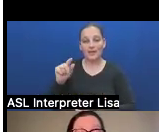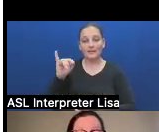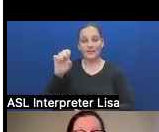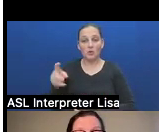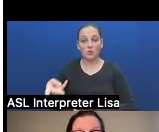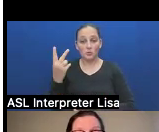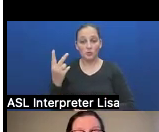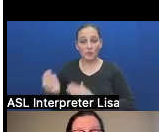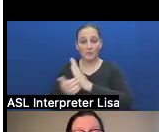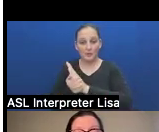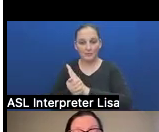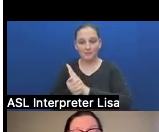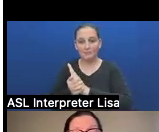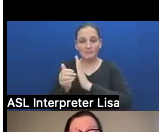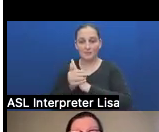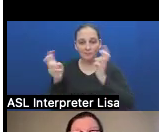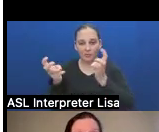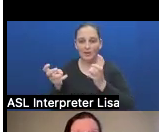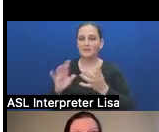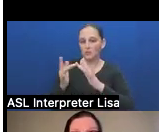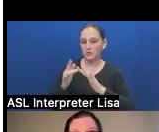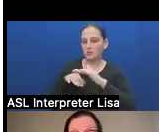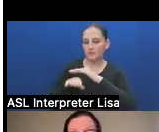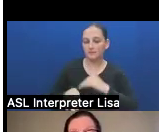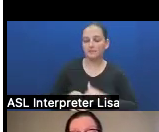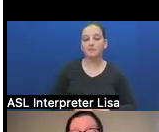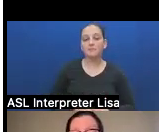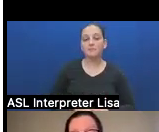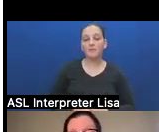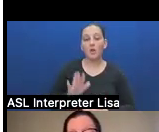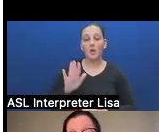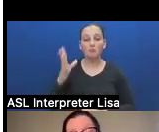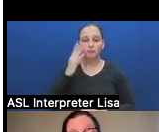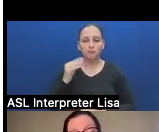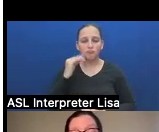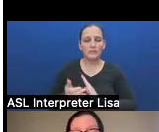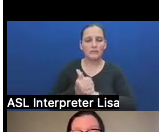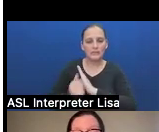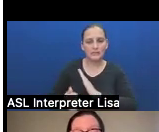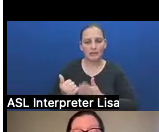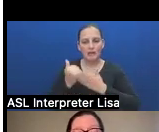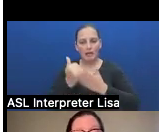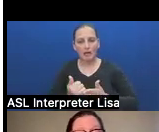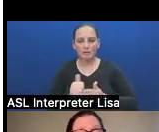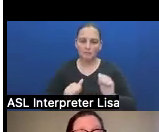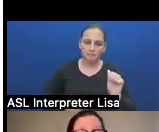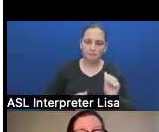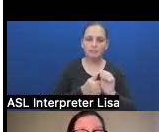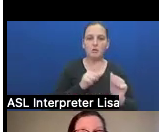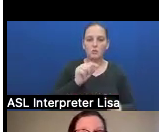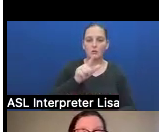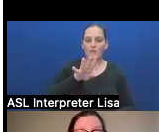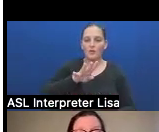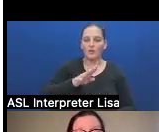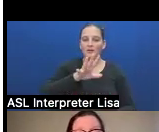digital accessibility. She also contributed her expertise to updating the 2024 Section